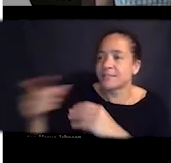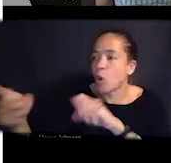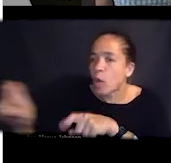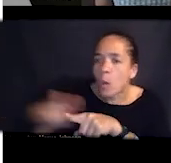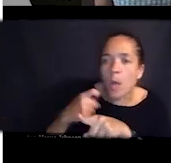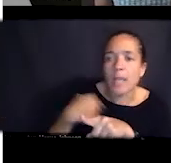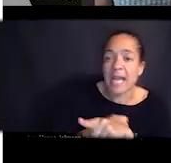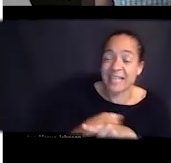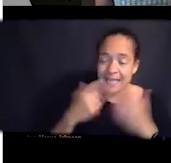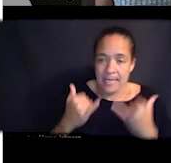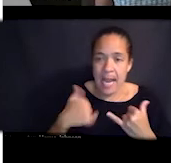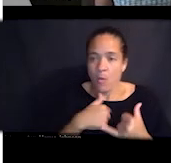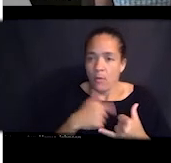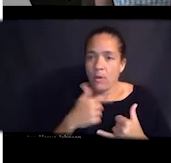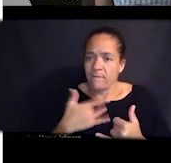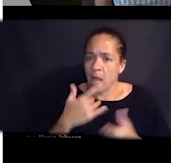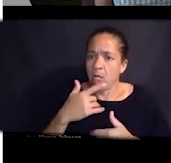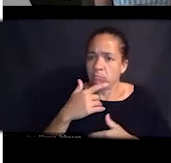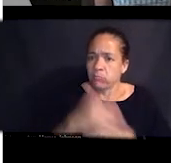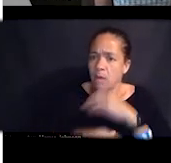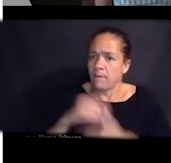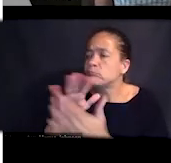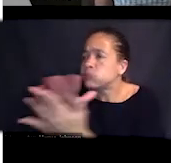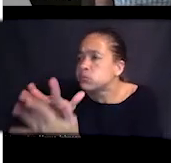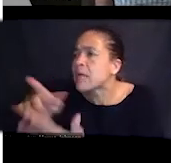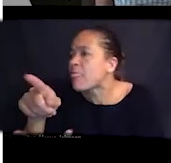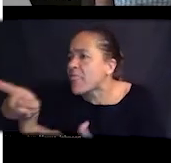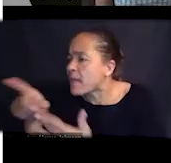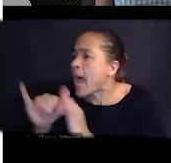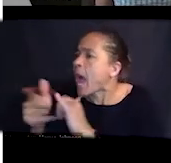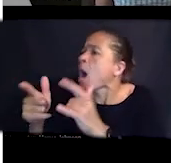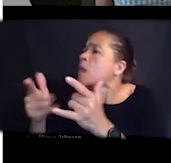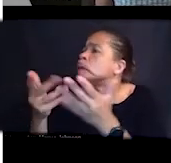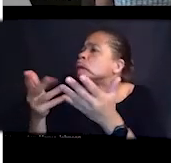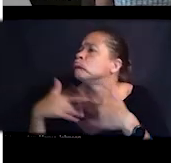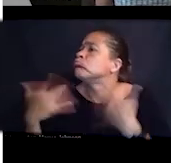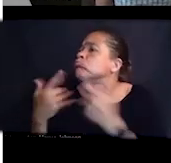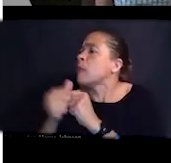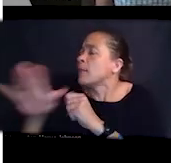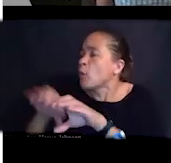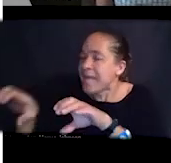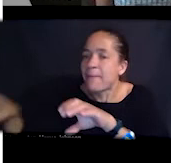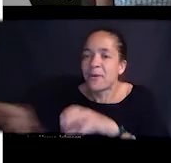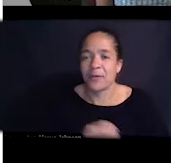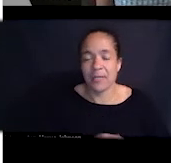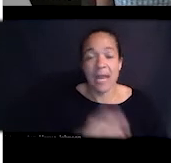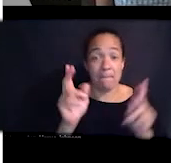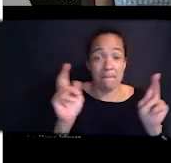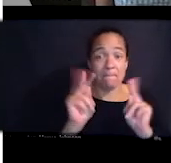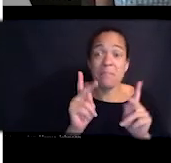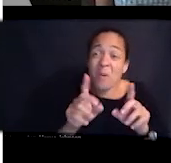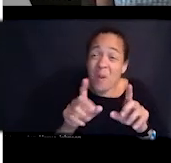see how things are going in the neighborhoods. People were also anxious to know that the conversations were going to lead to